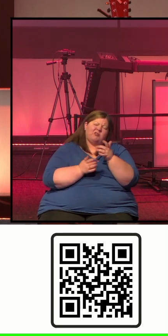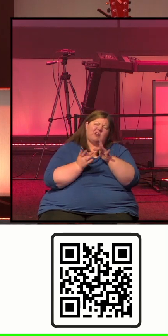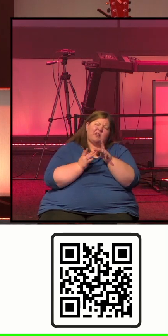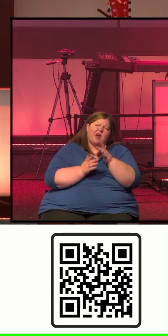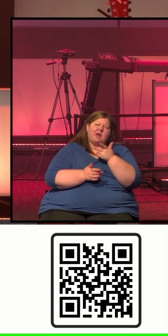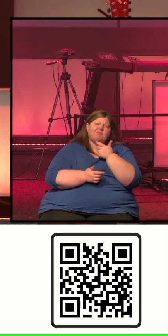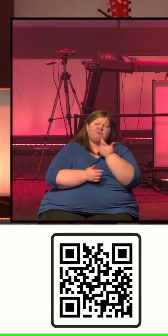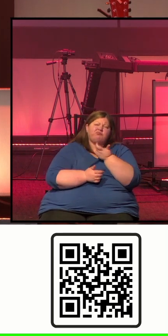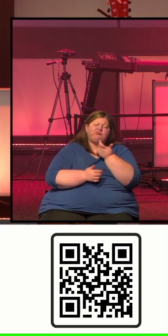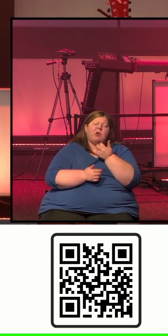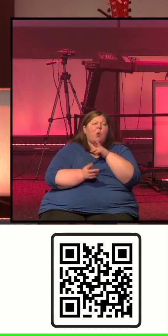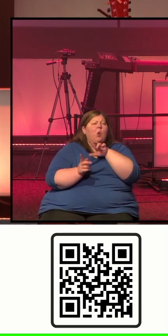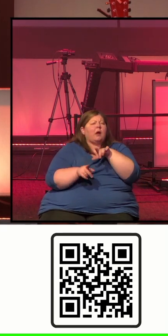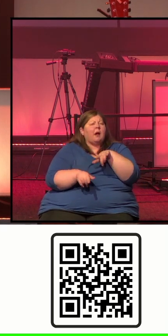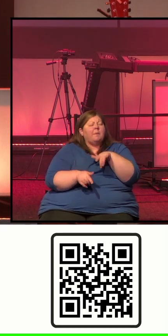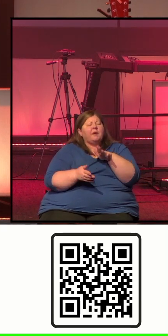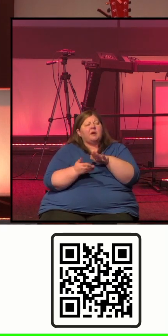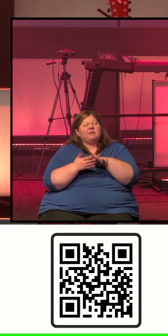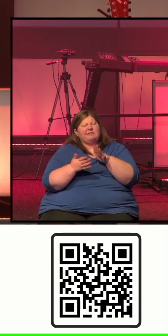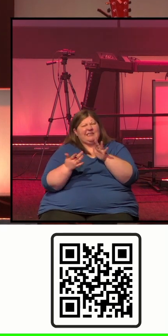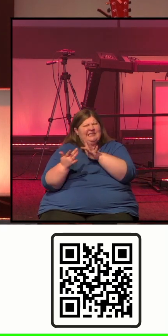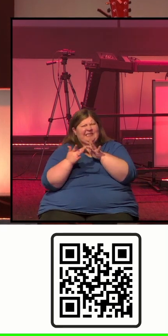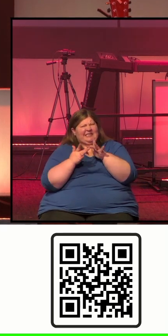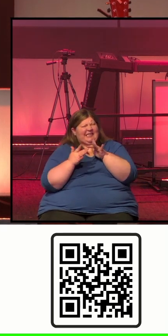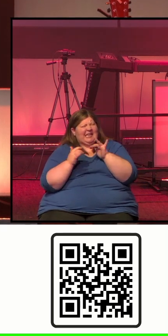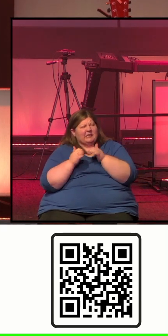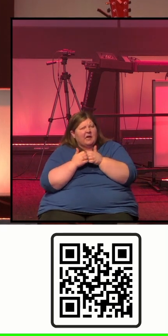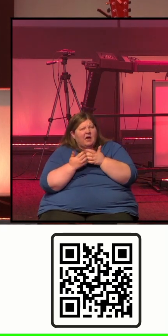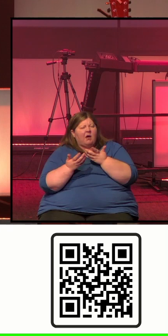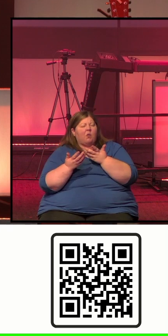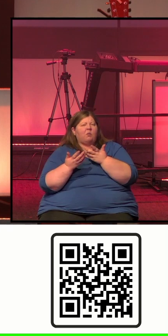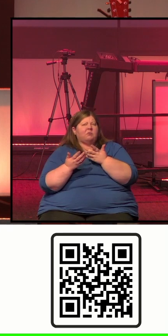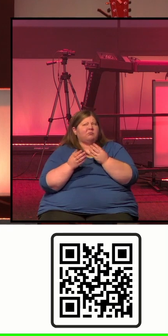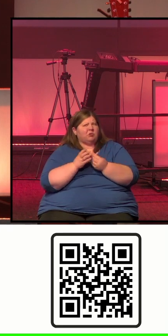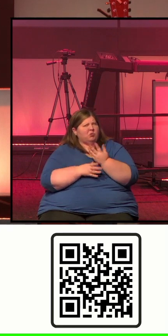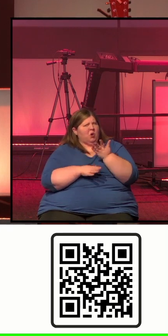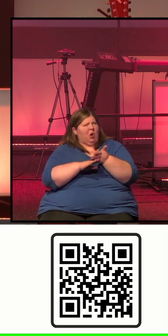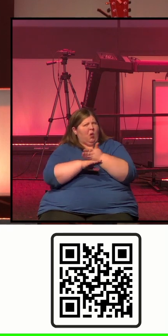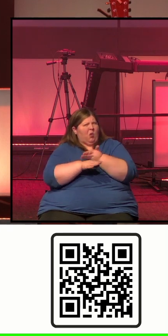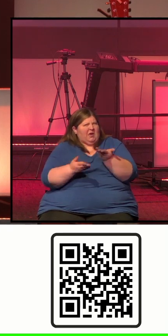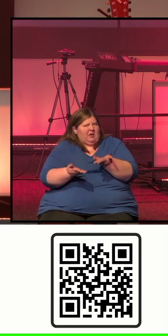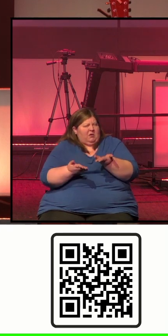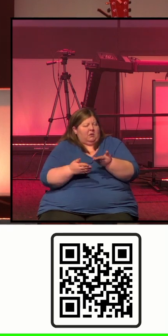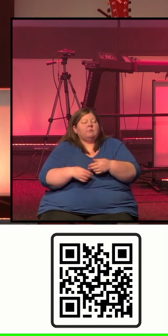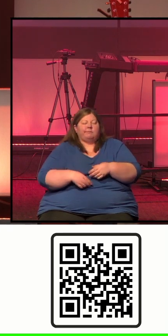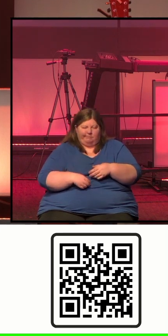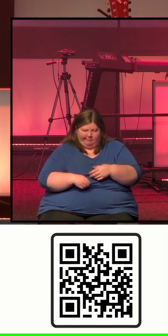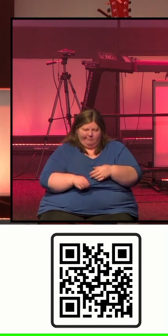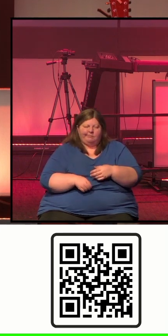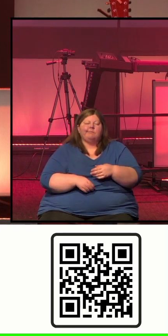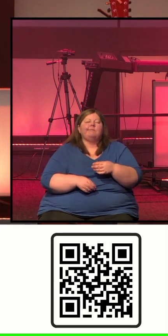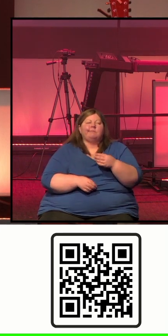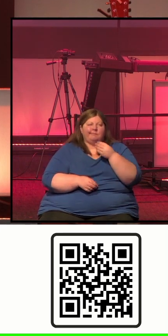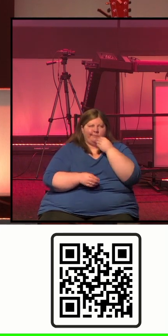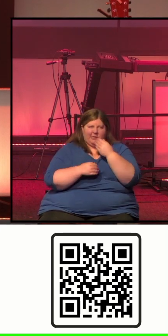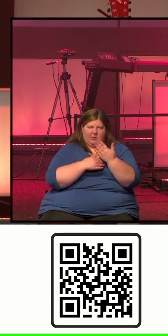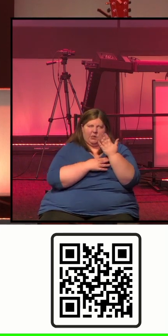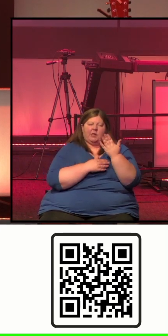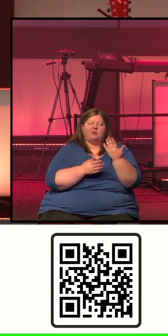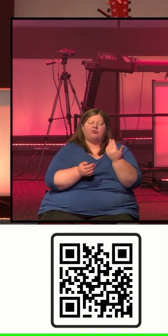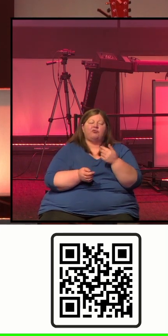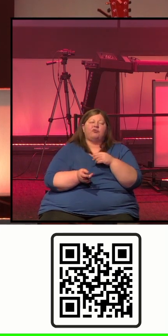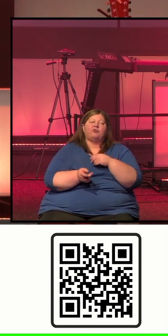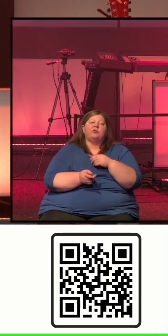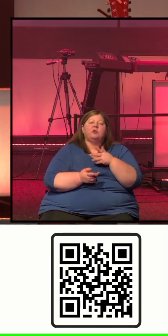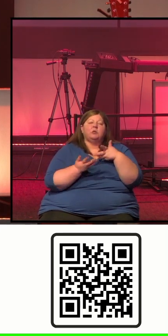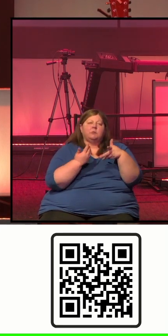you've been wondering, how do I connect with other people and grow spiritually at Frontline? That's exactly what that meal is designed to do, is to help you